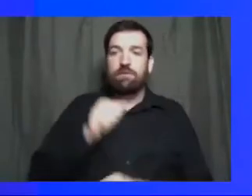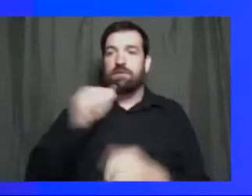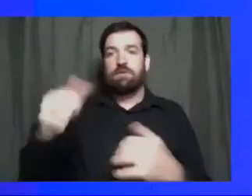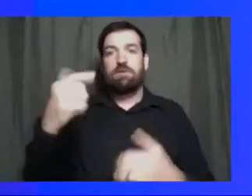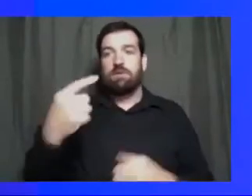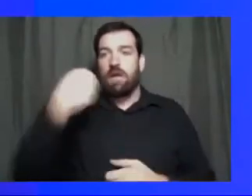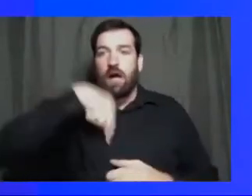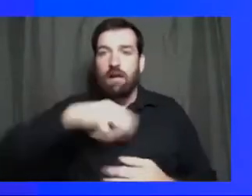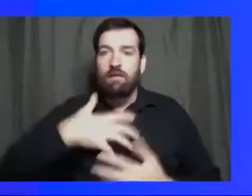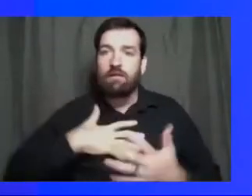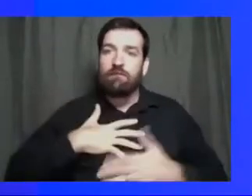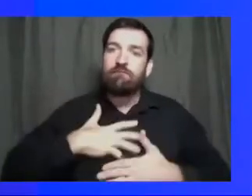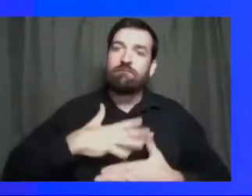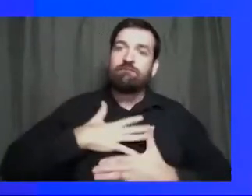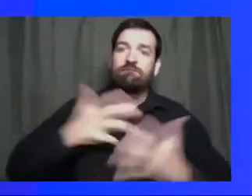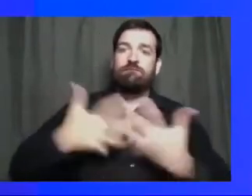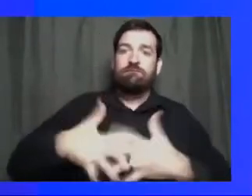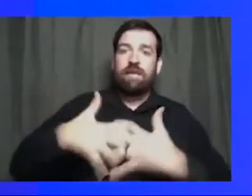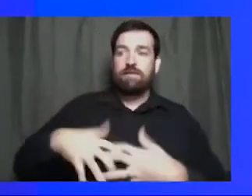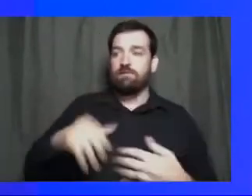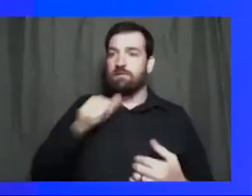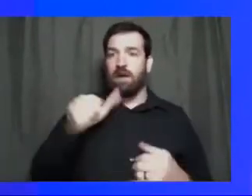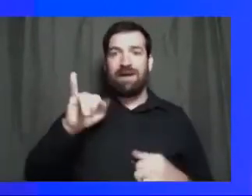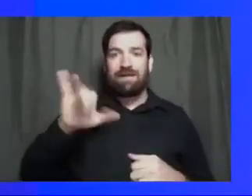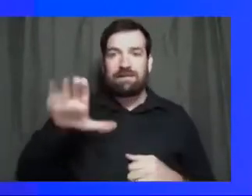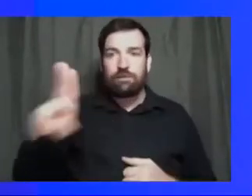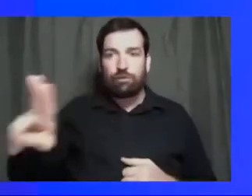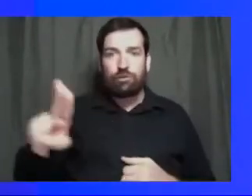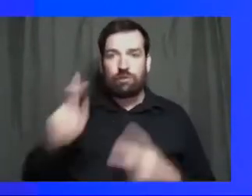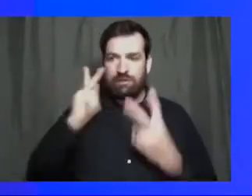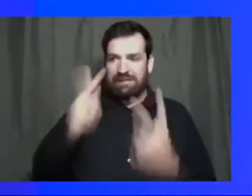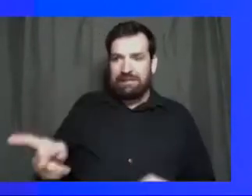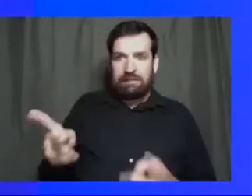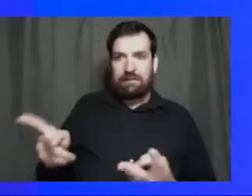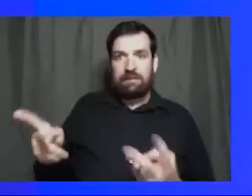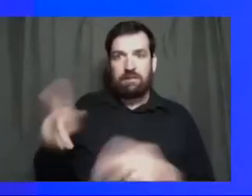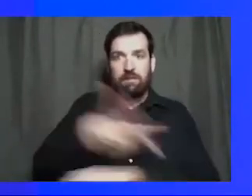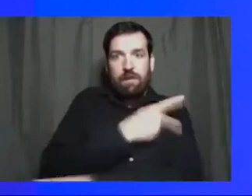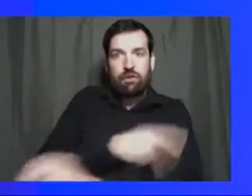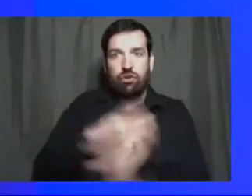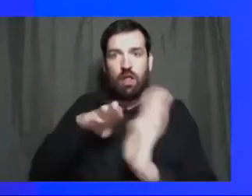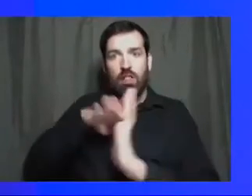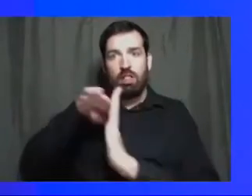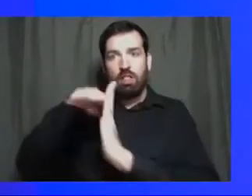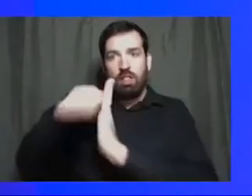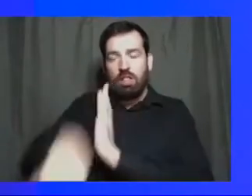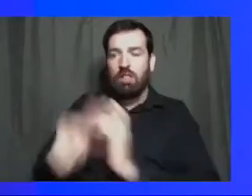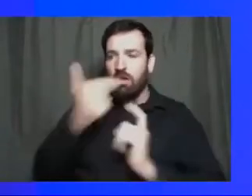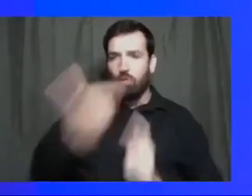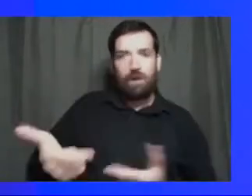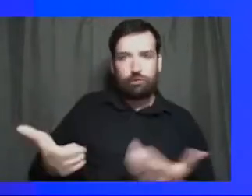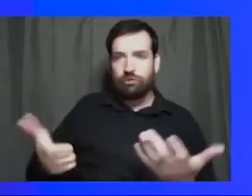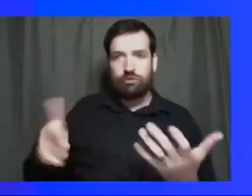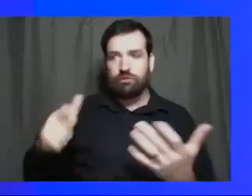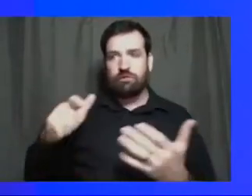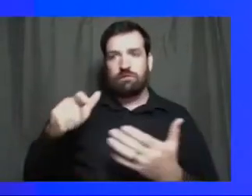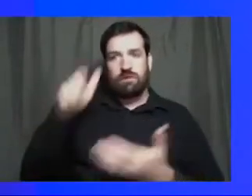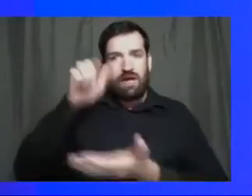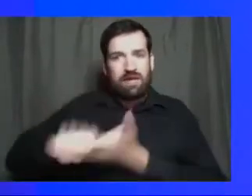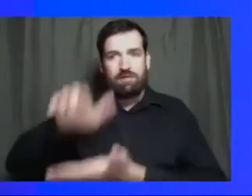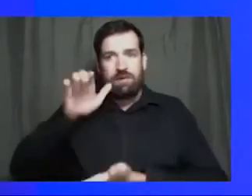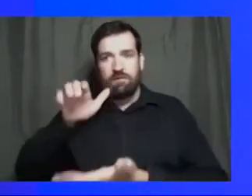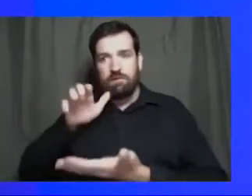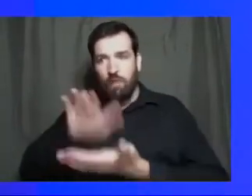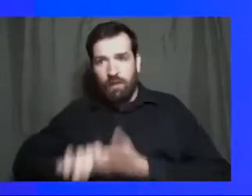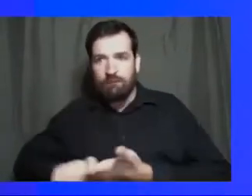I'm watching that patient, you know, sicker, watching their husband, their wife, their children deal with all this. And I'm sitting there